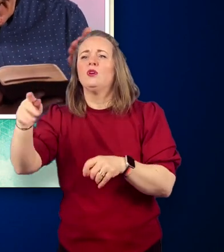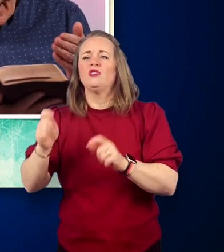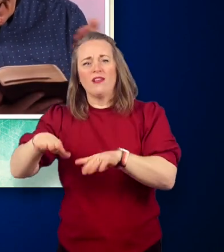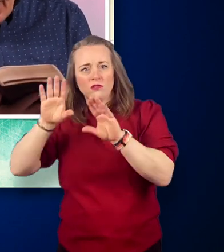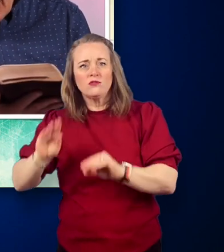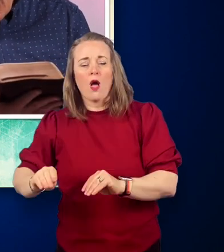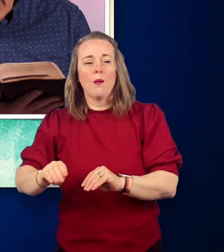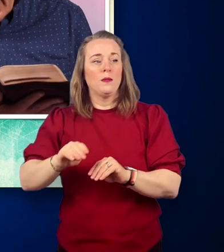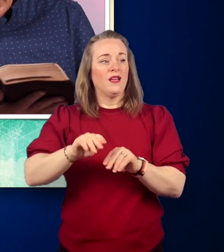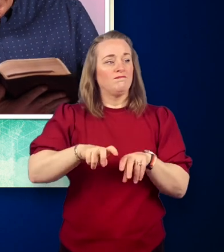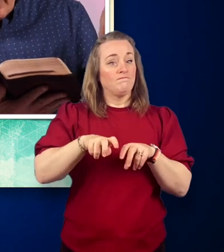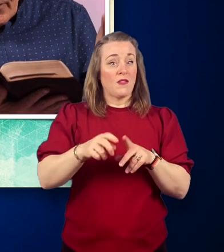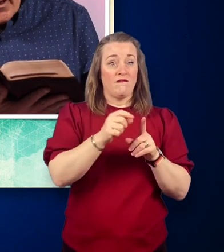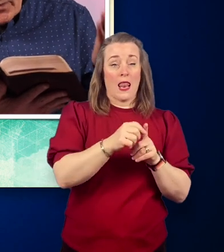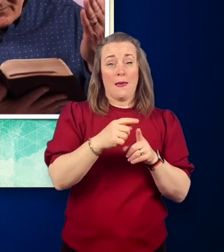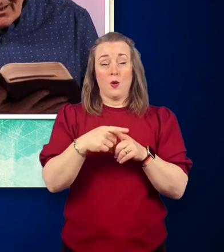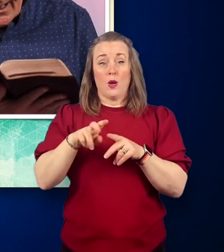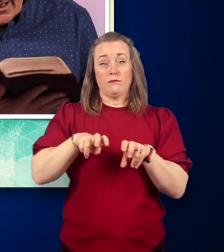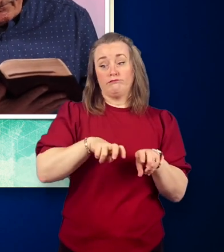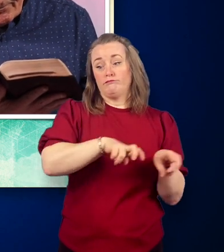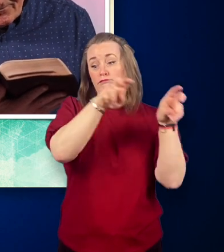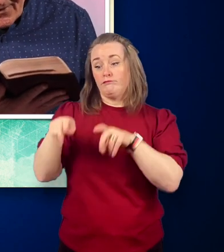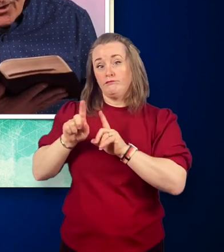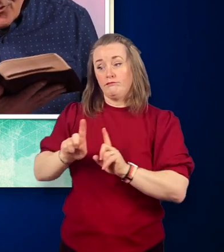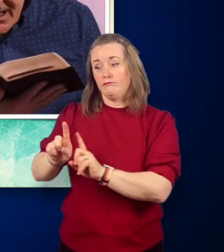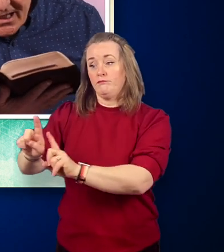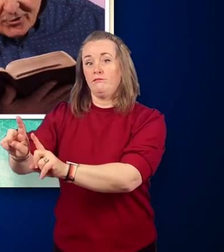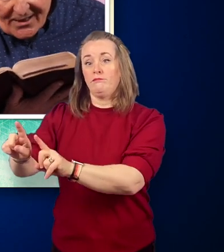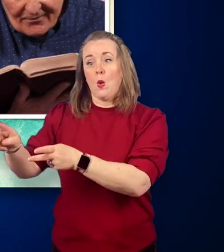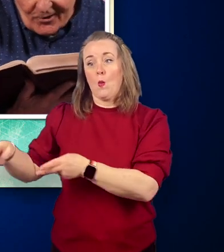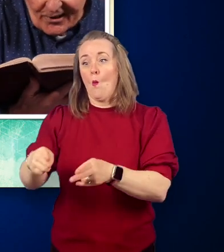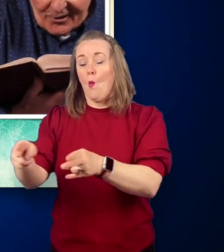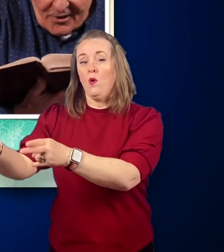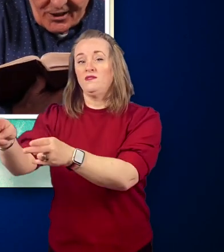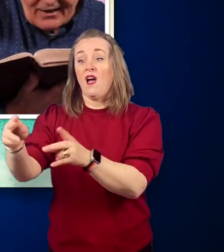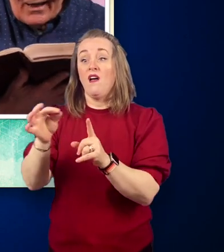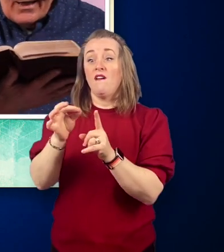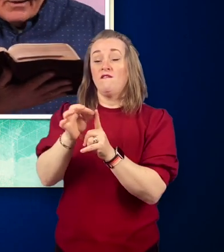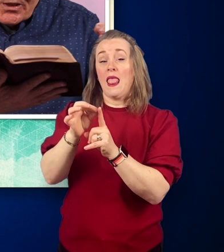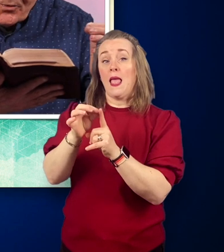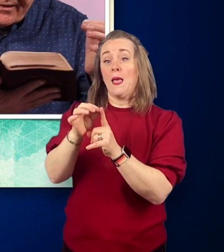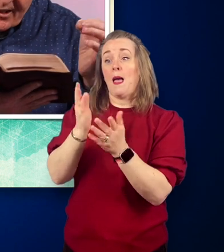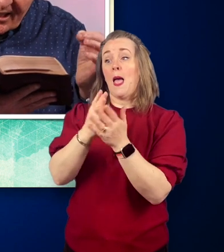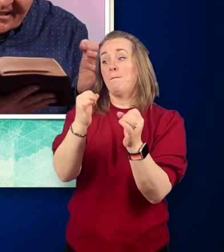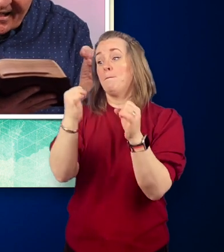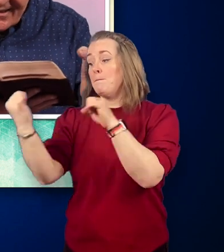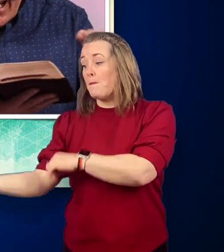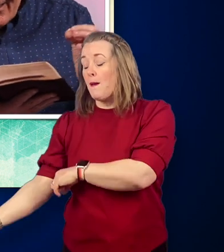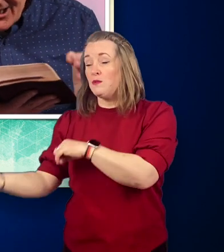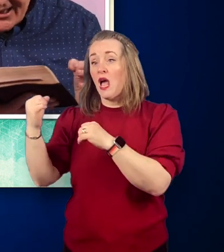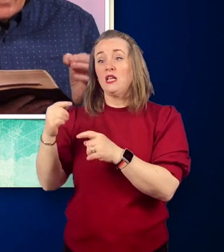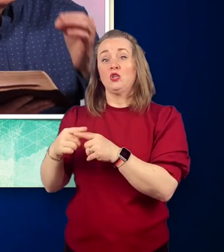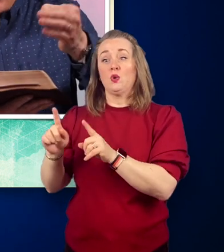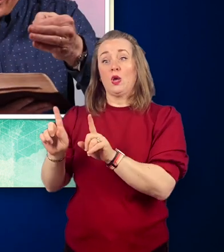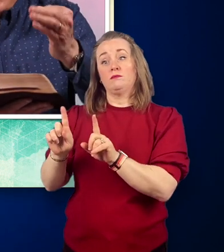eunuch went down into the water and Philip baptized him. It's really interesting if you look at the scripture, between 36